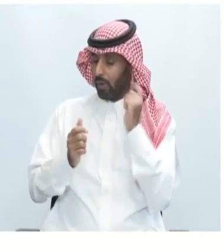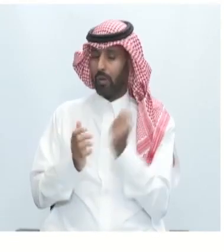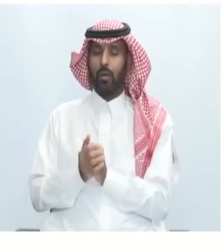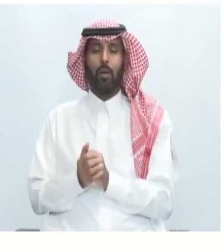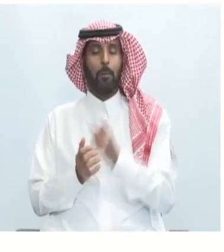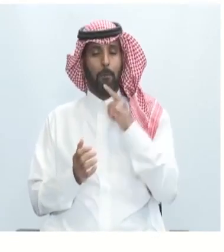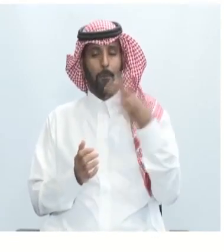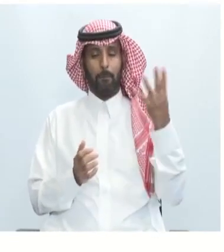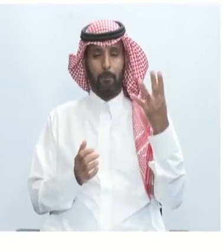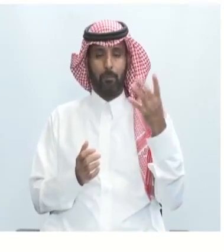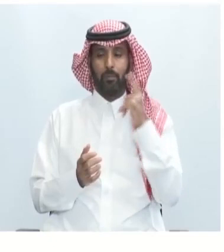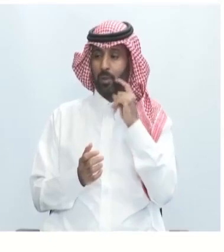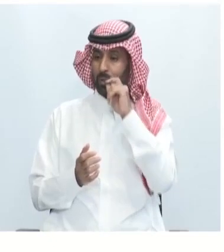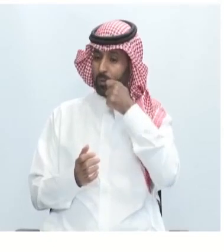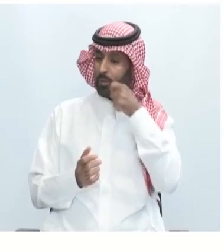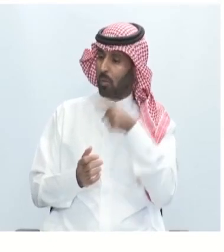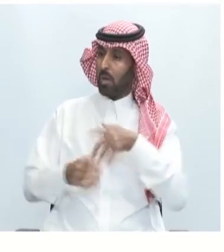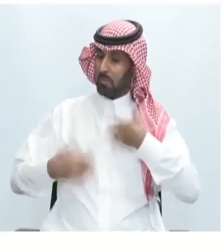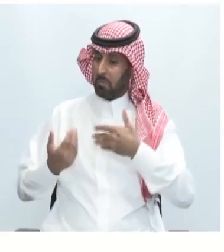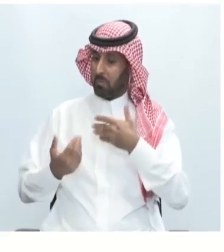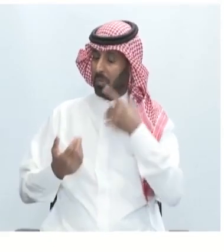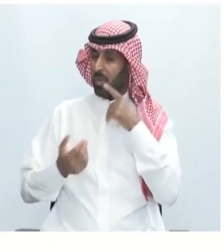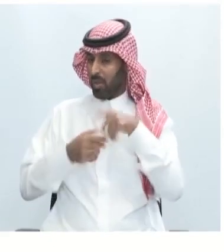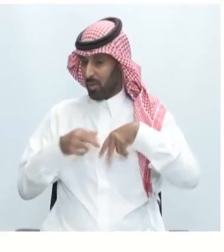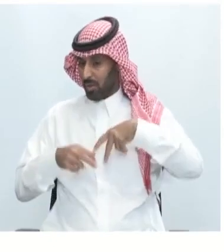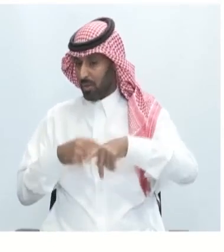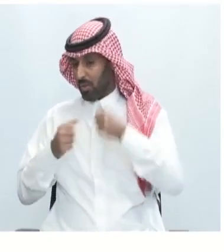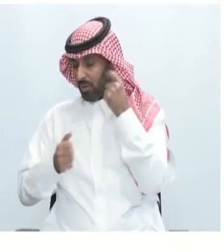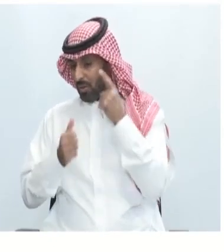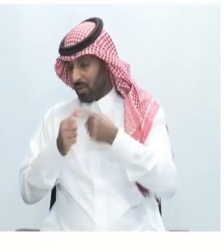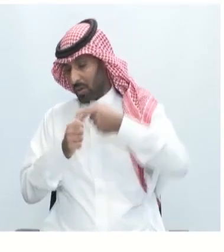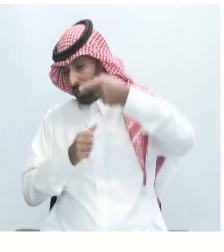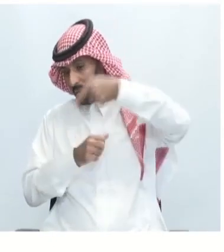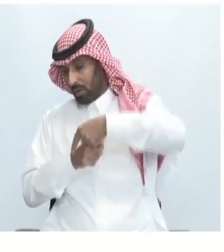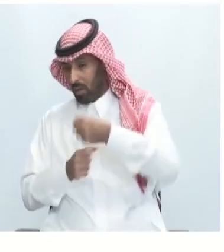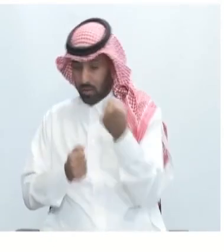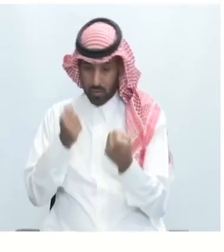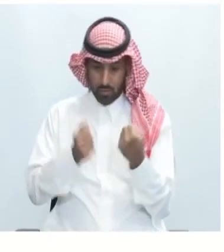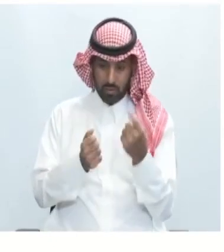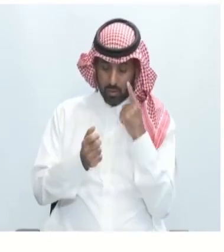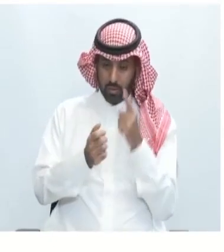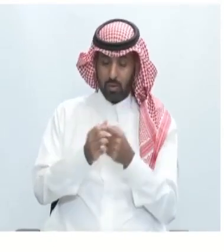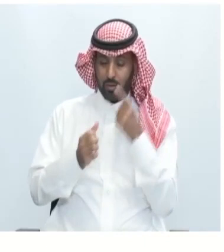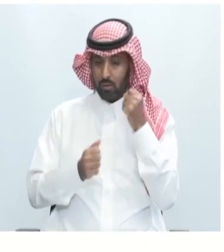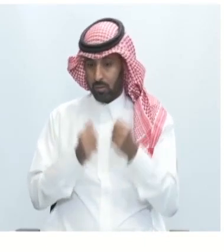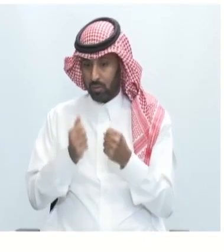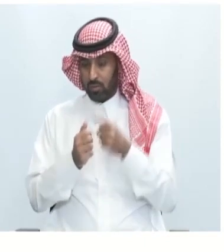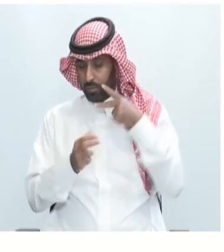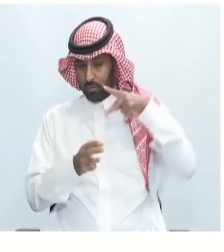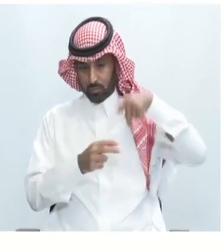Excellent. Number four, he was jogging. He got into his car. And also the word